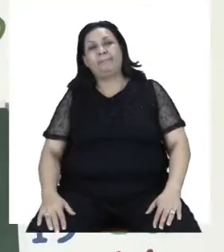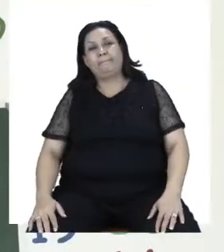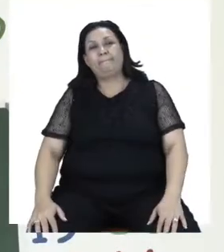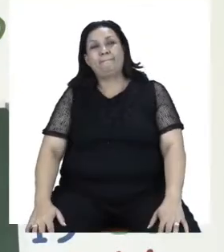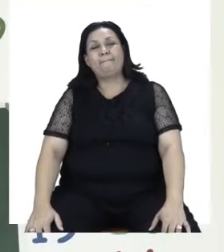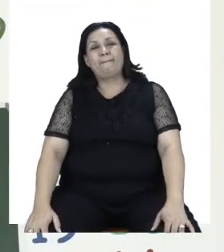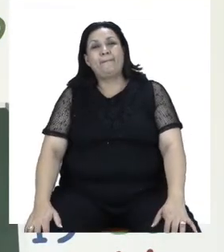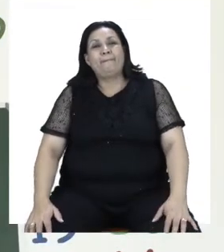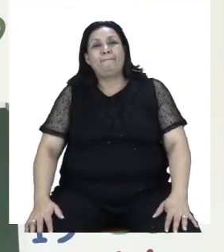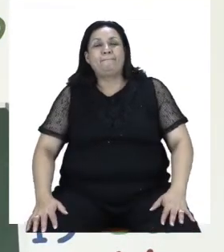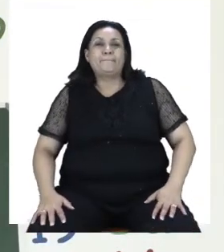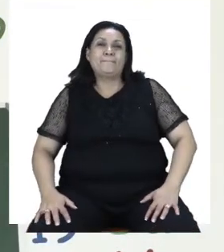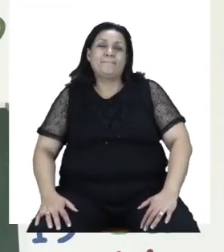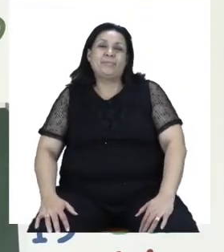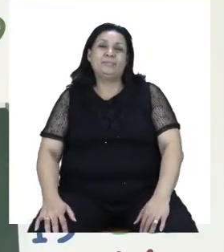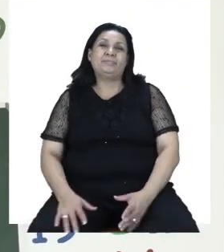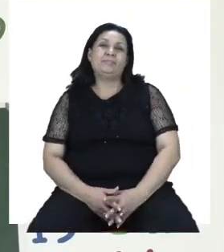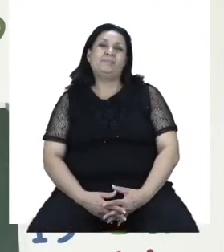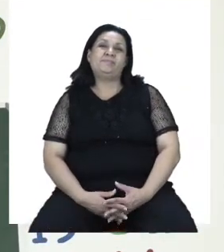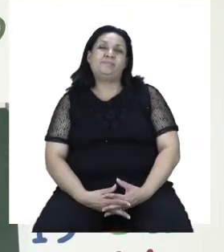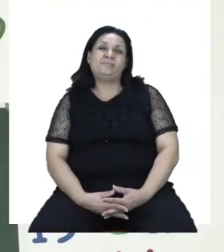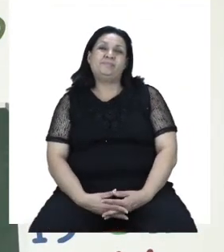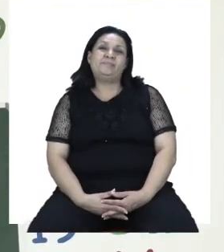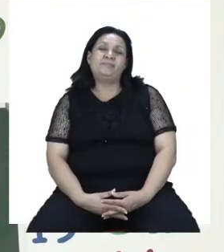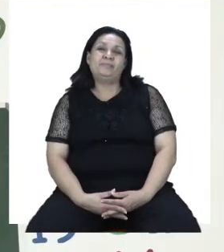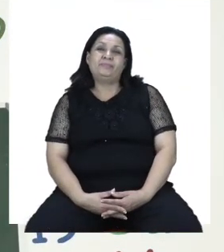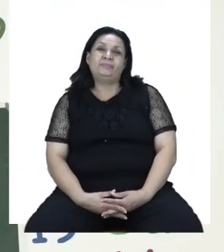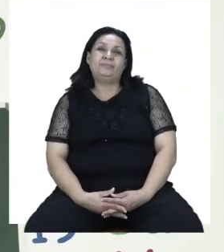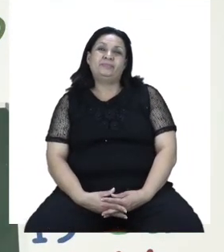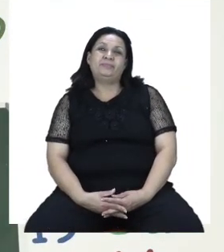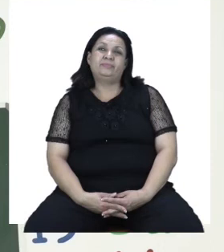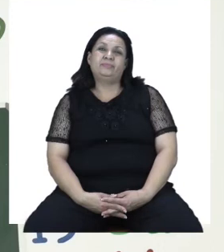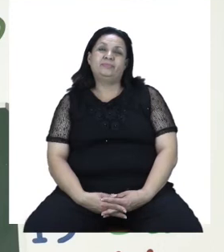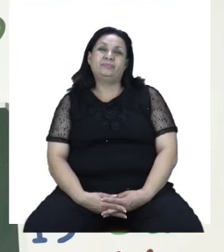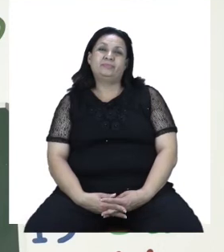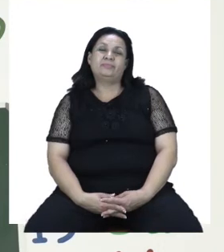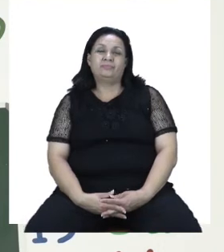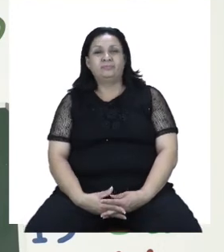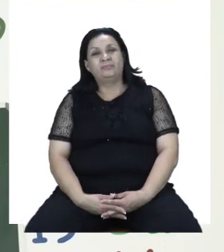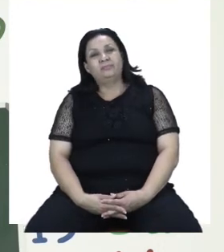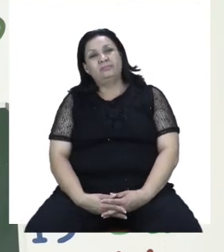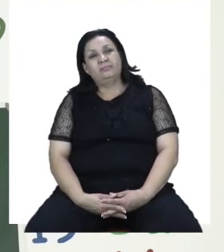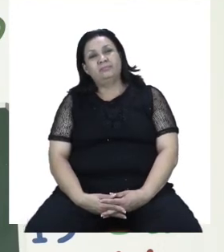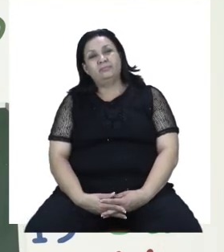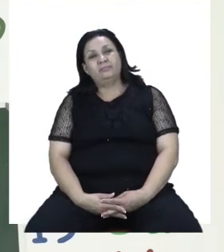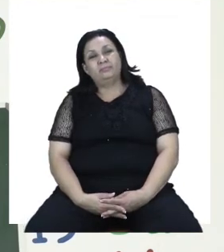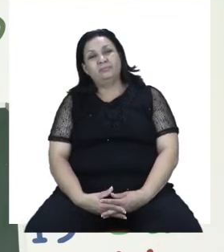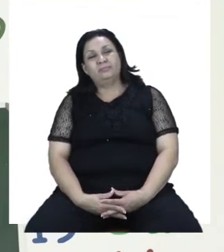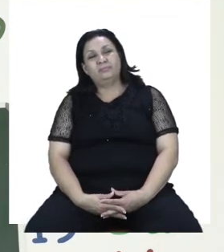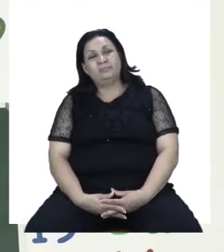So take your pencil and we're going to start where the arrow is and we're going to